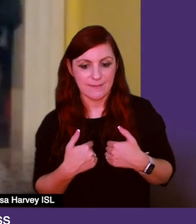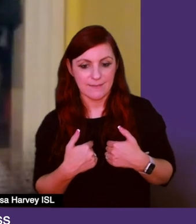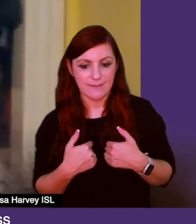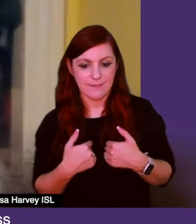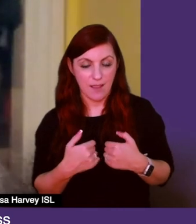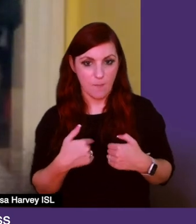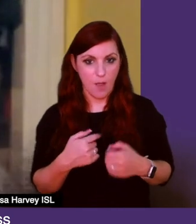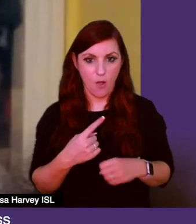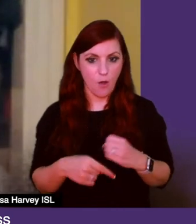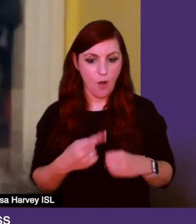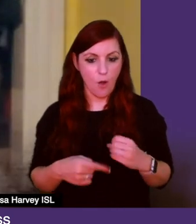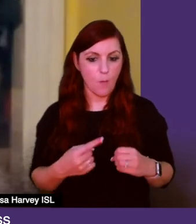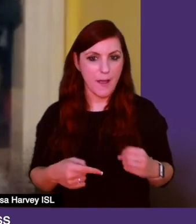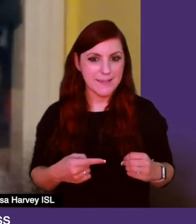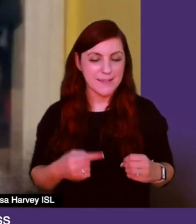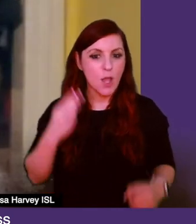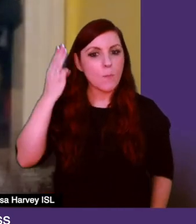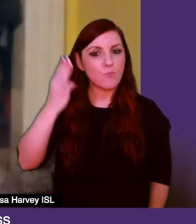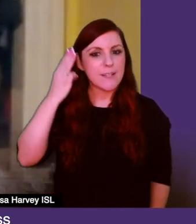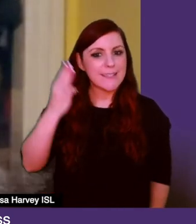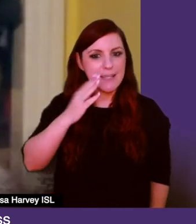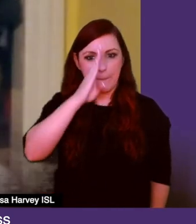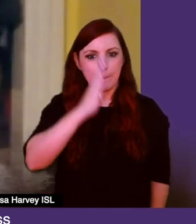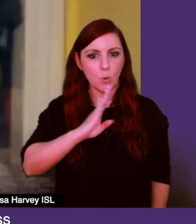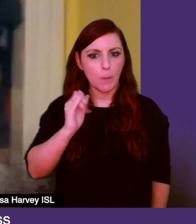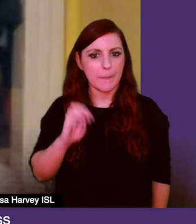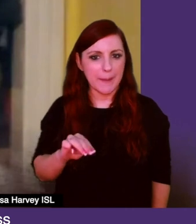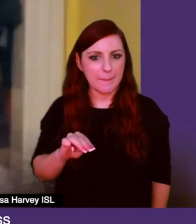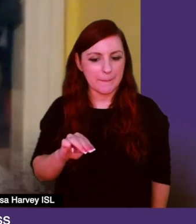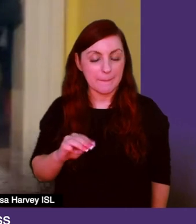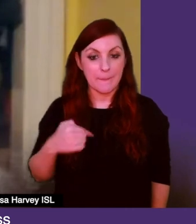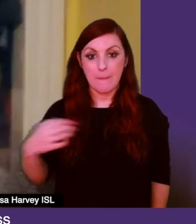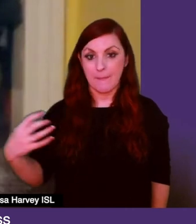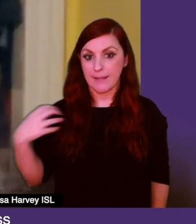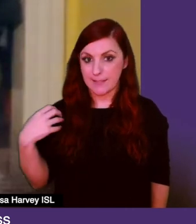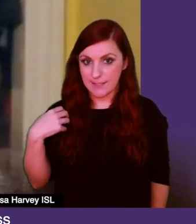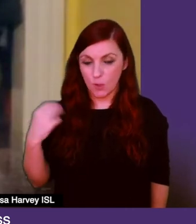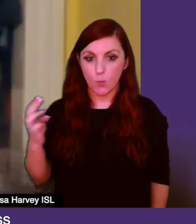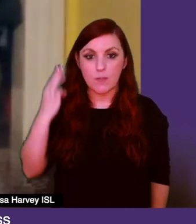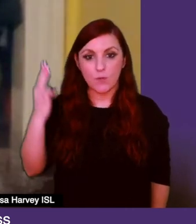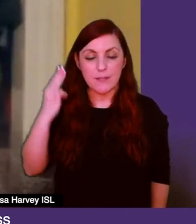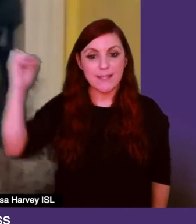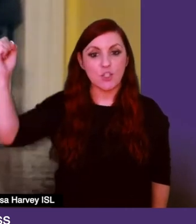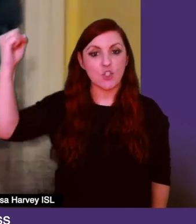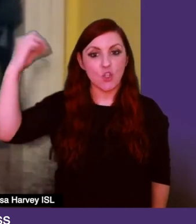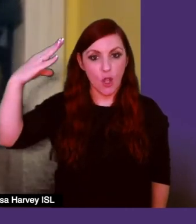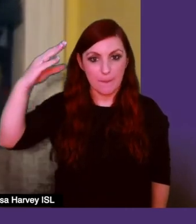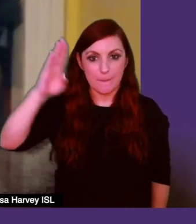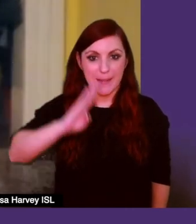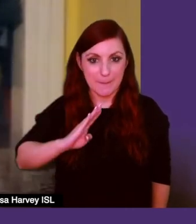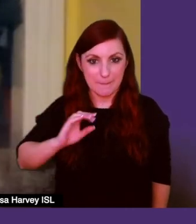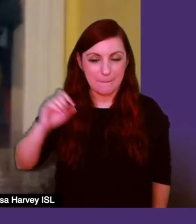was always Princess Moonbeam, and my sister was Princess Sunbeam.